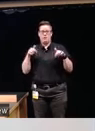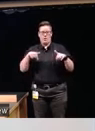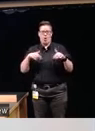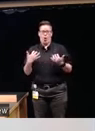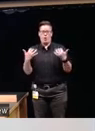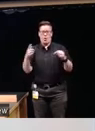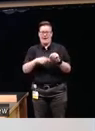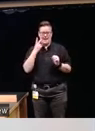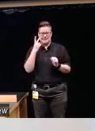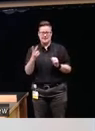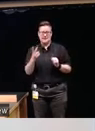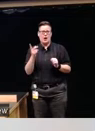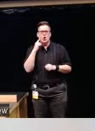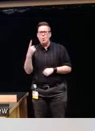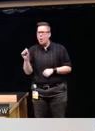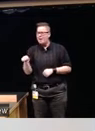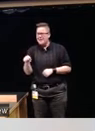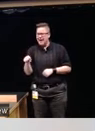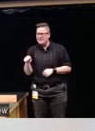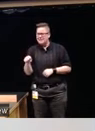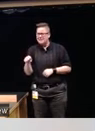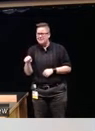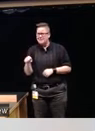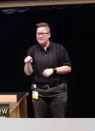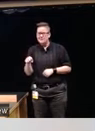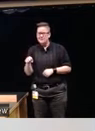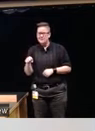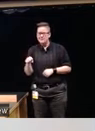If I get one yes that my slides are up, that'd be wonderful.